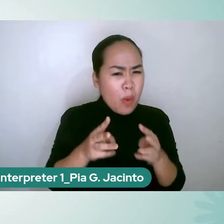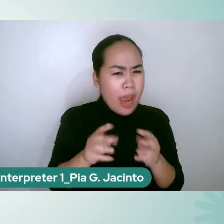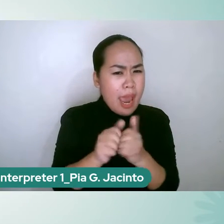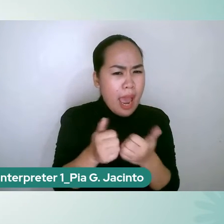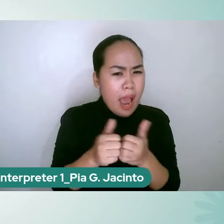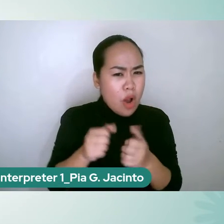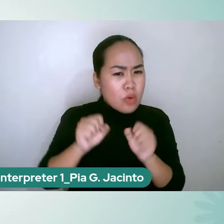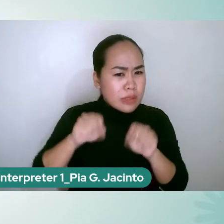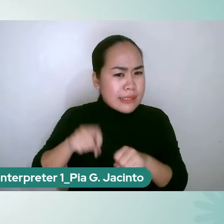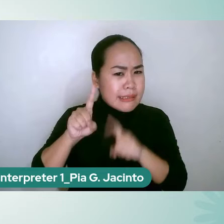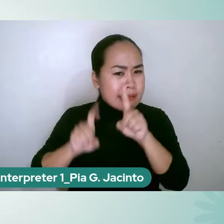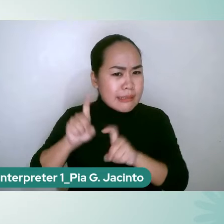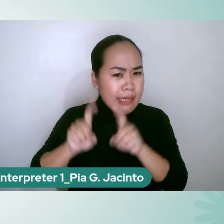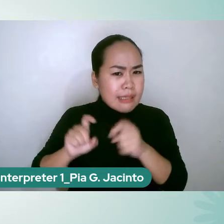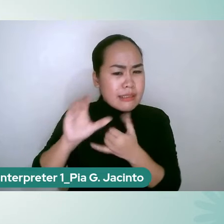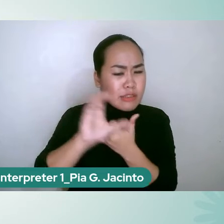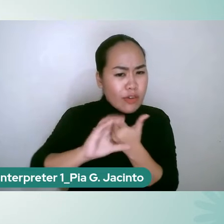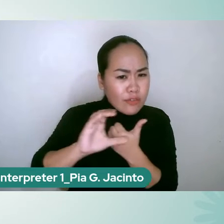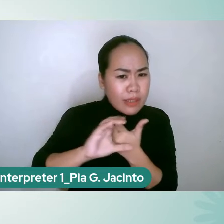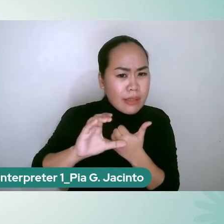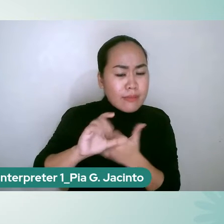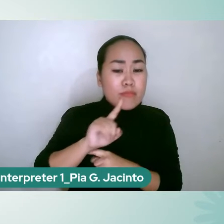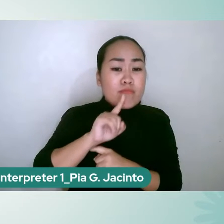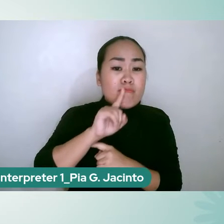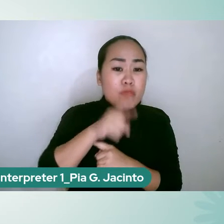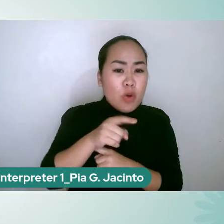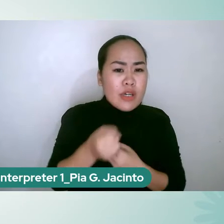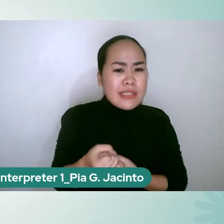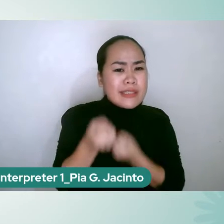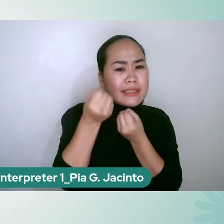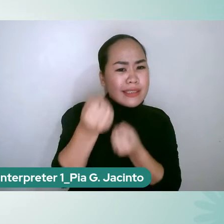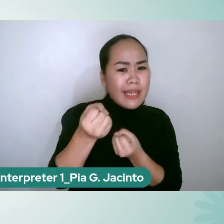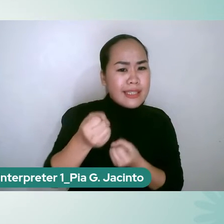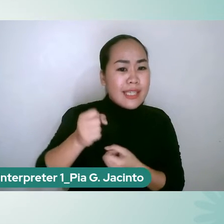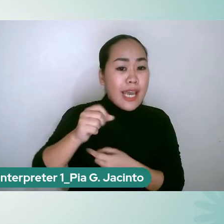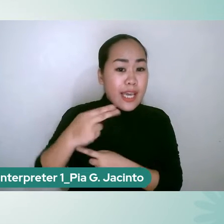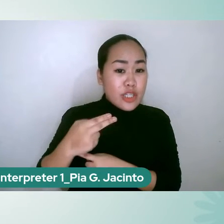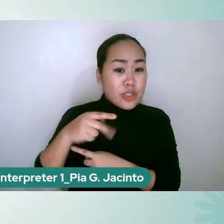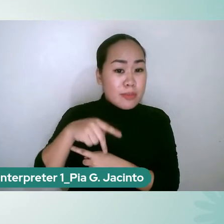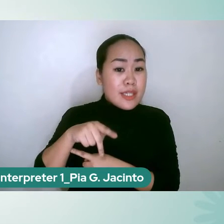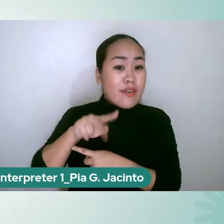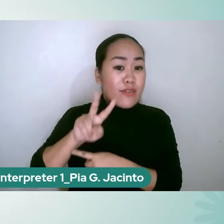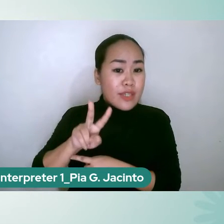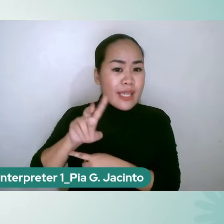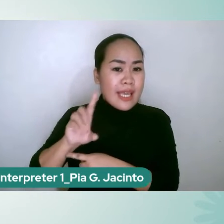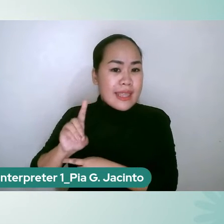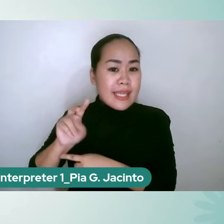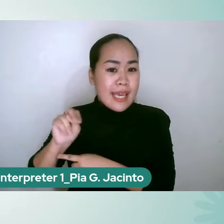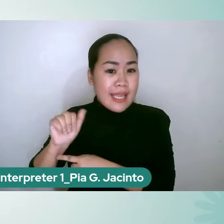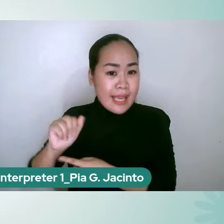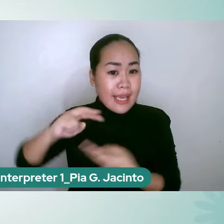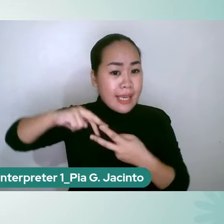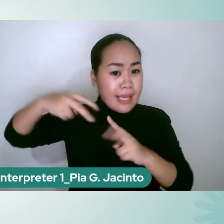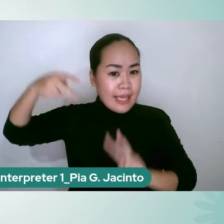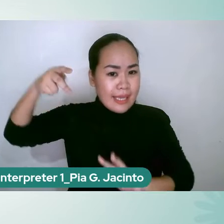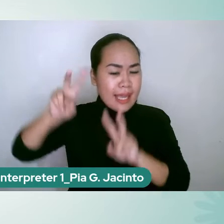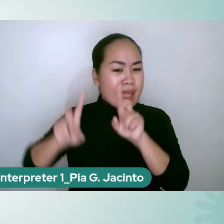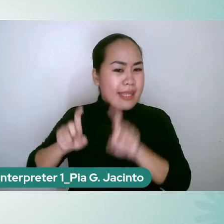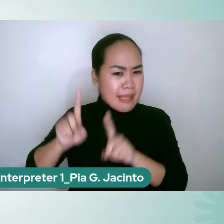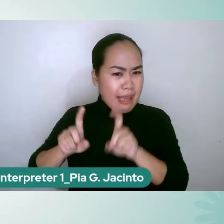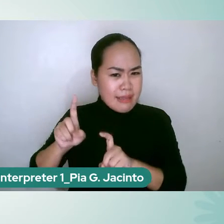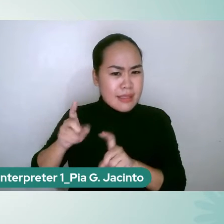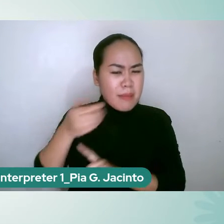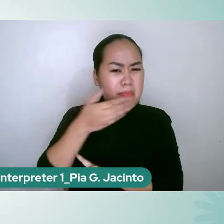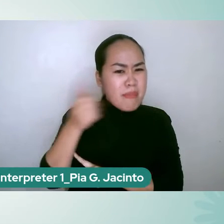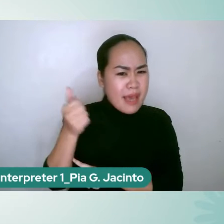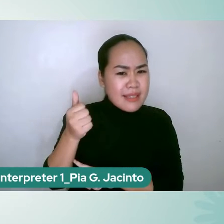screening. In particular, it recommends an HPV DNA-based test as a preferred method rather than a visual